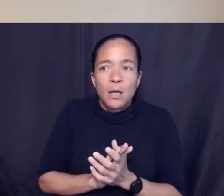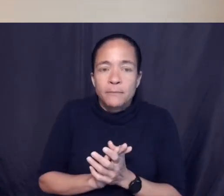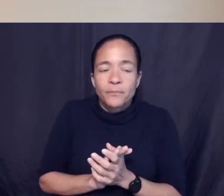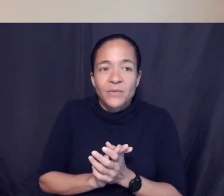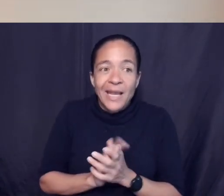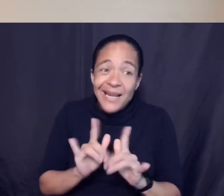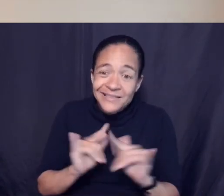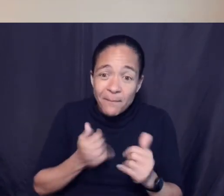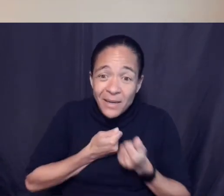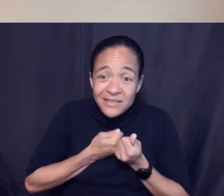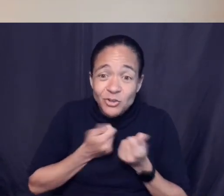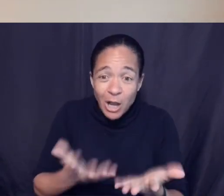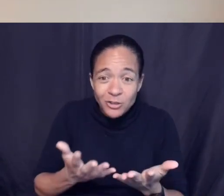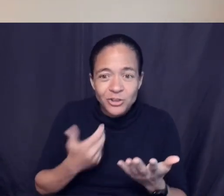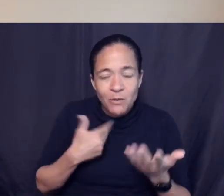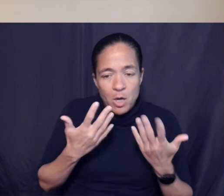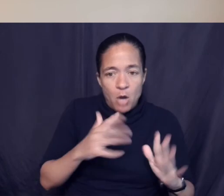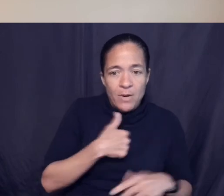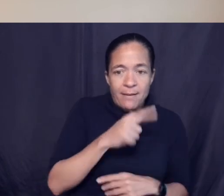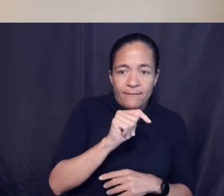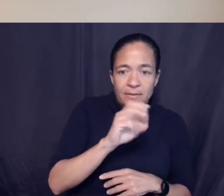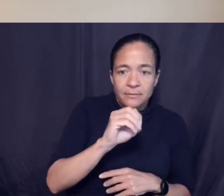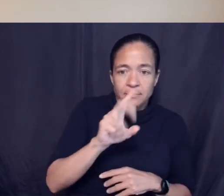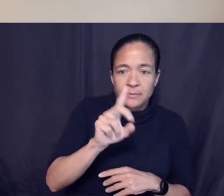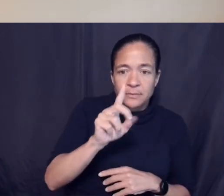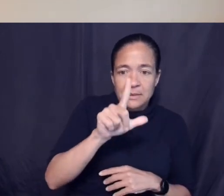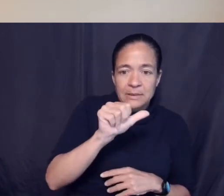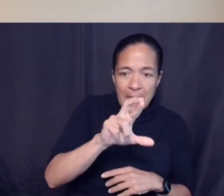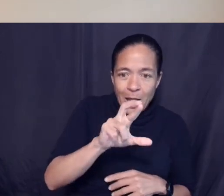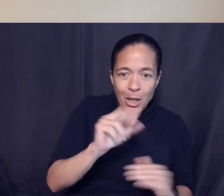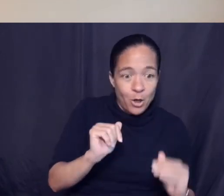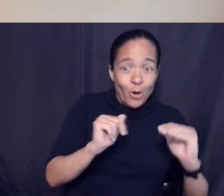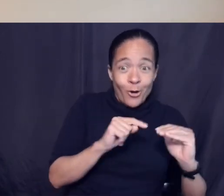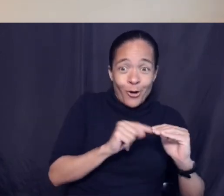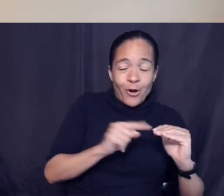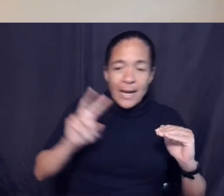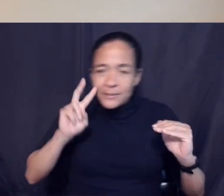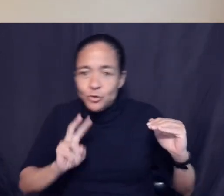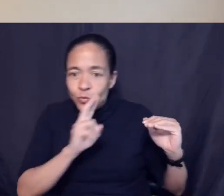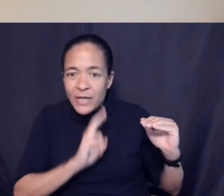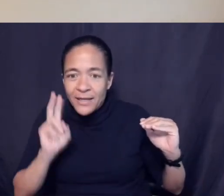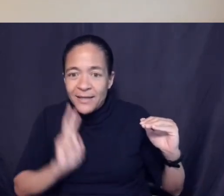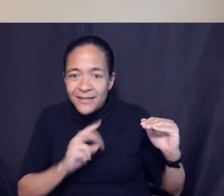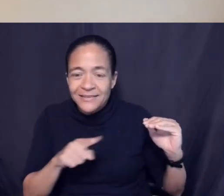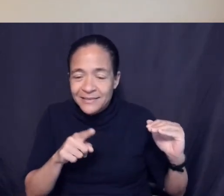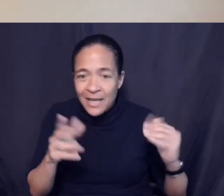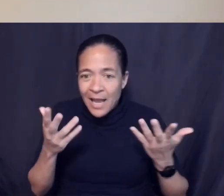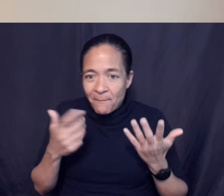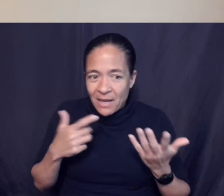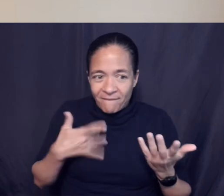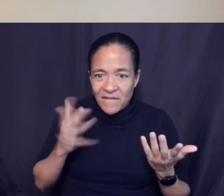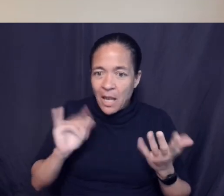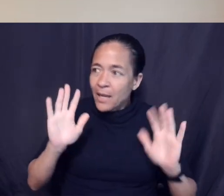and then exhaustion, because we had a toddler and twins, and we kind of felt like, was a toddler and twins not